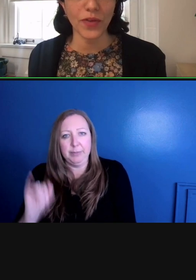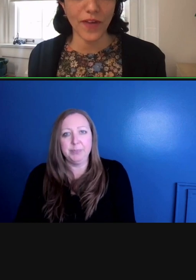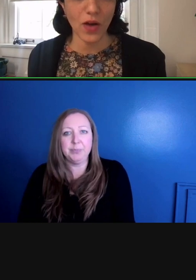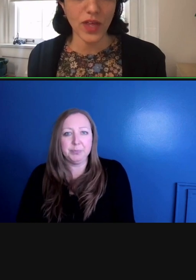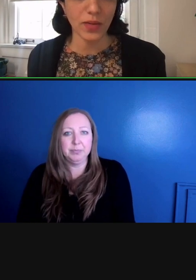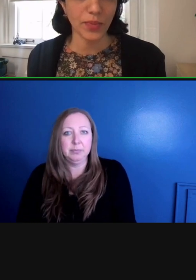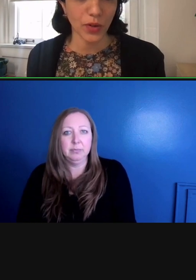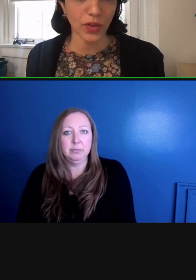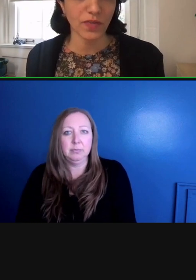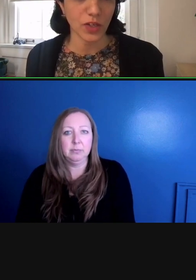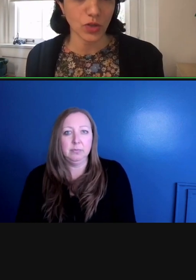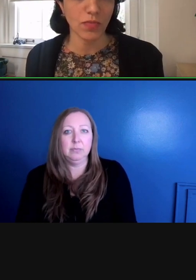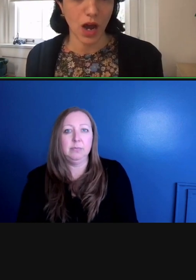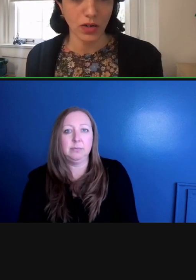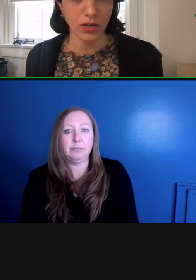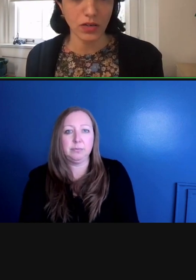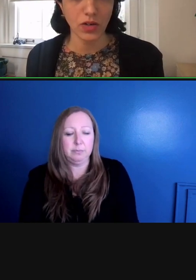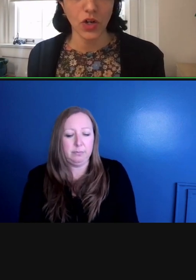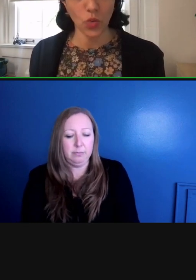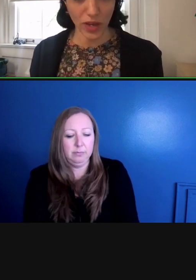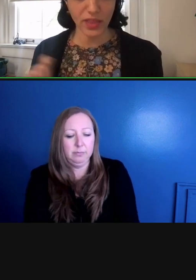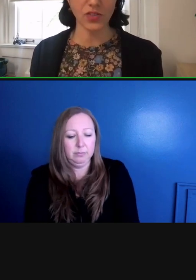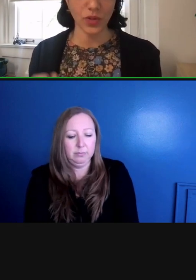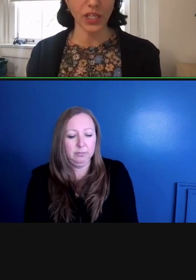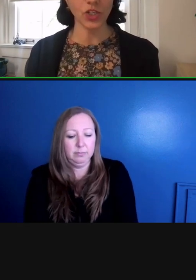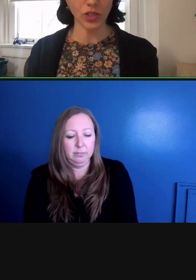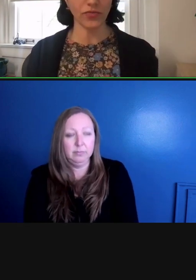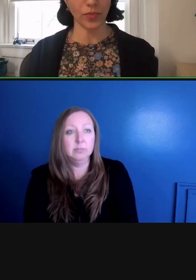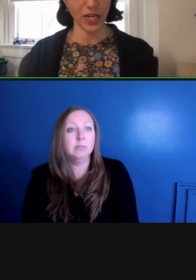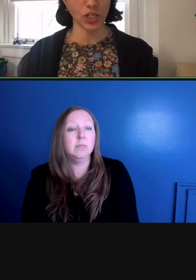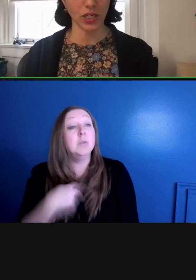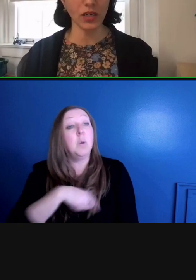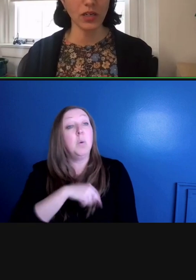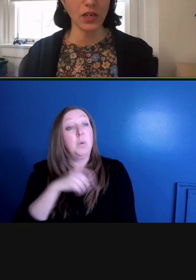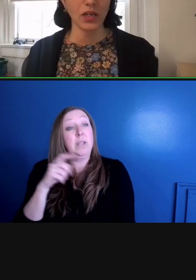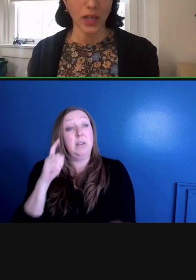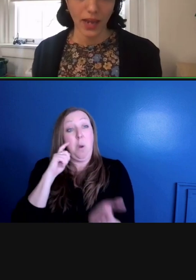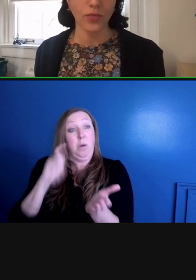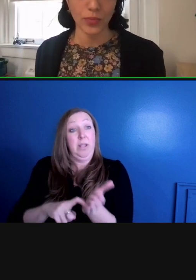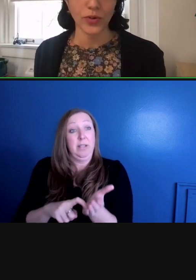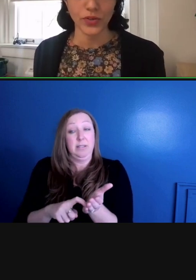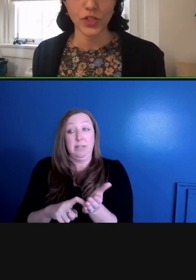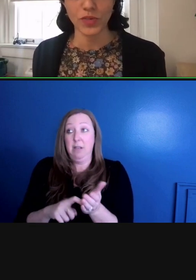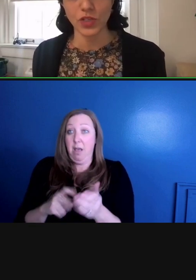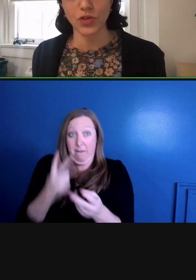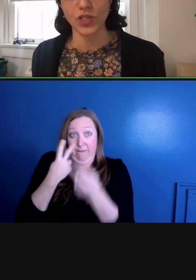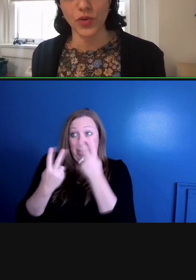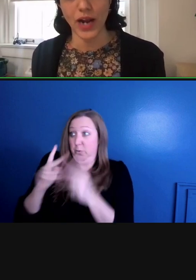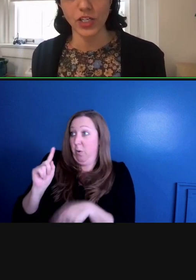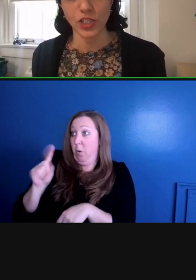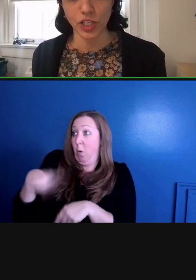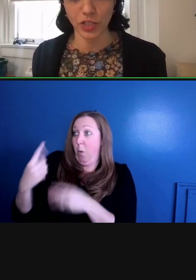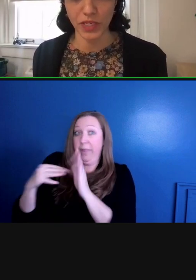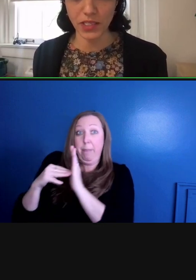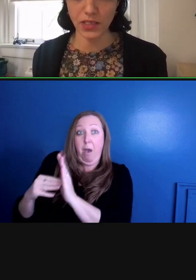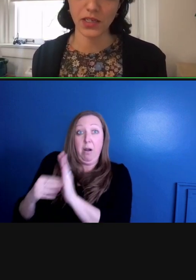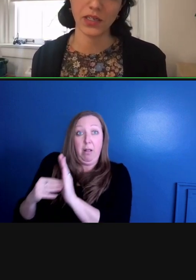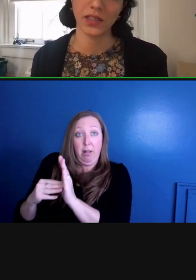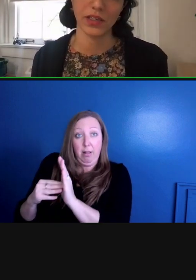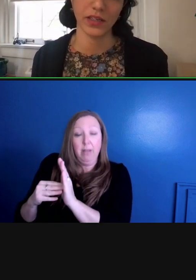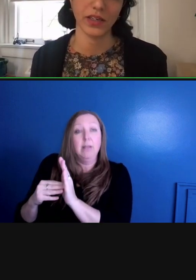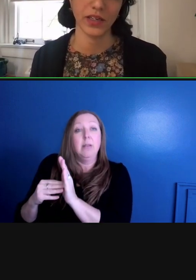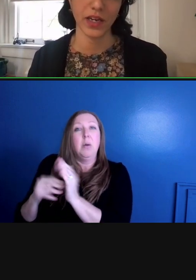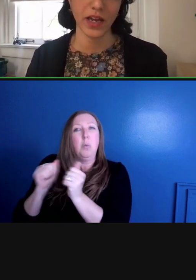So we found that a purely visual model with this relational information can reproduce human social interaction